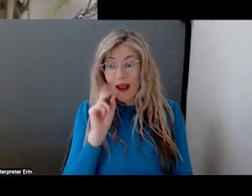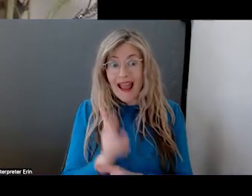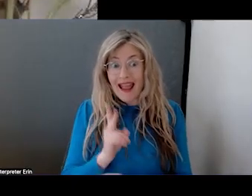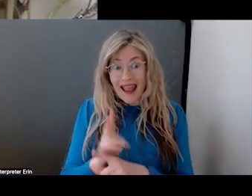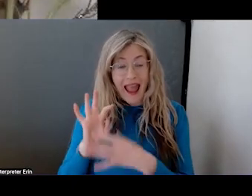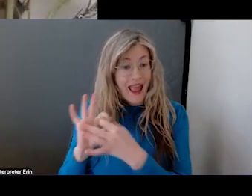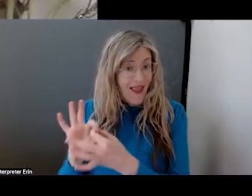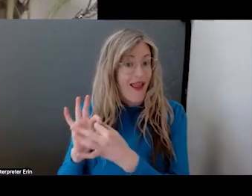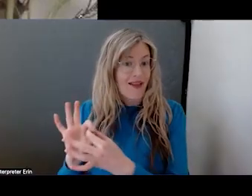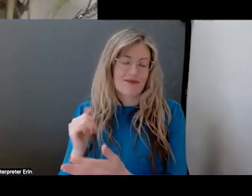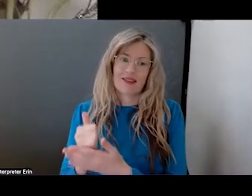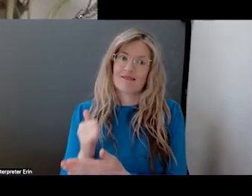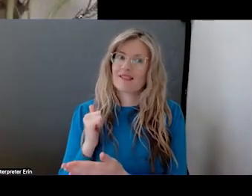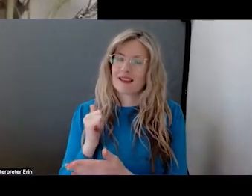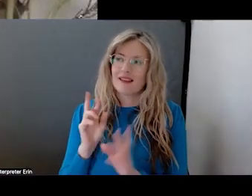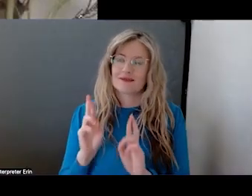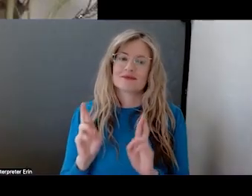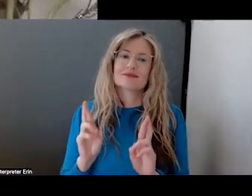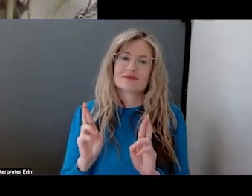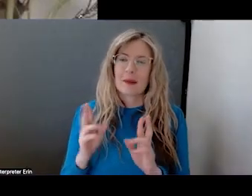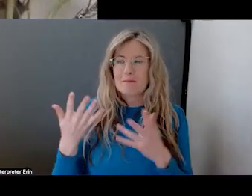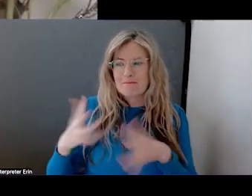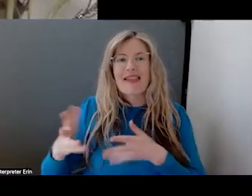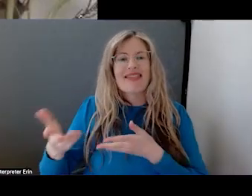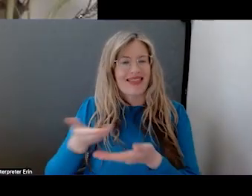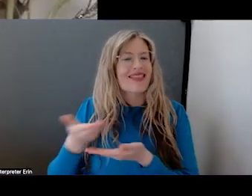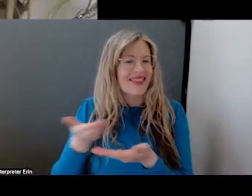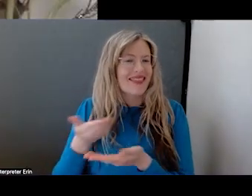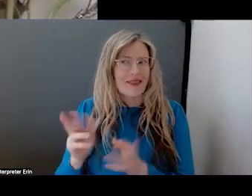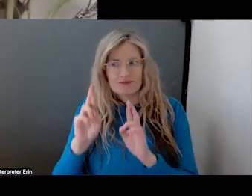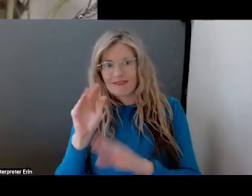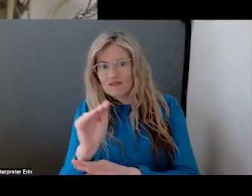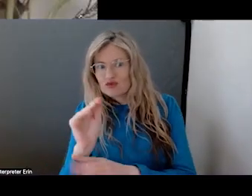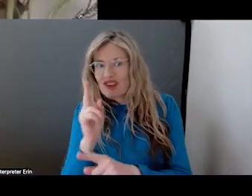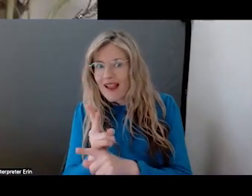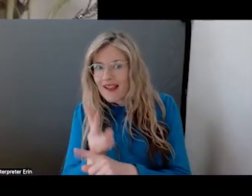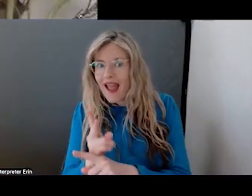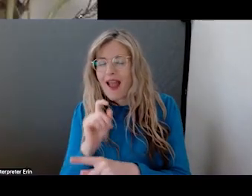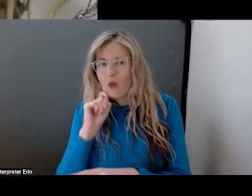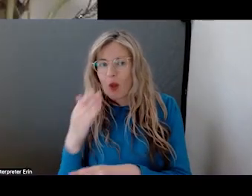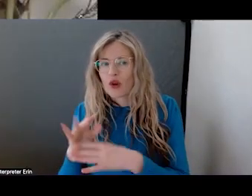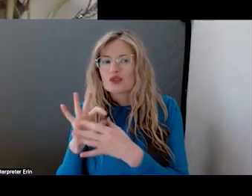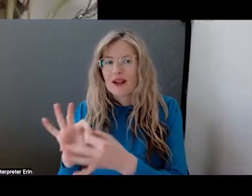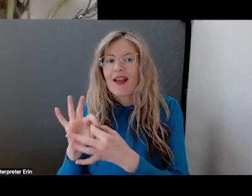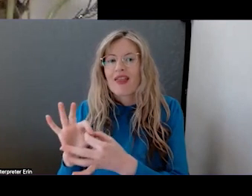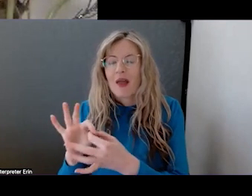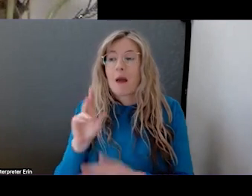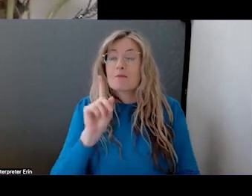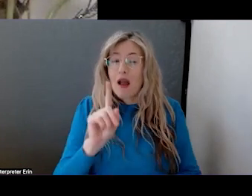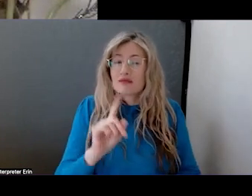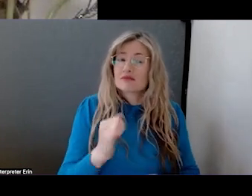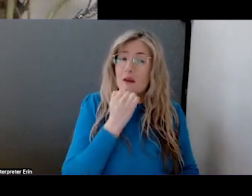really brilliant. And we both kind of spoke about that at the end. So I think for me, it's